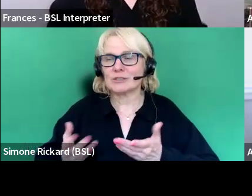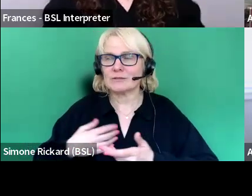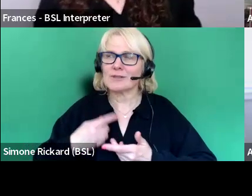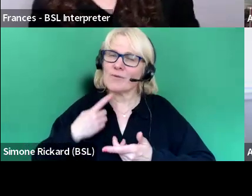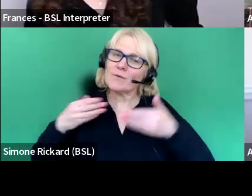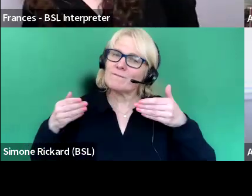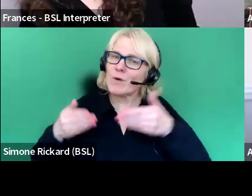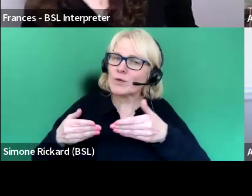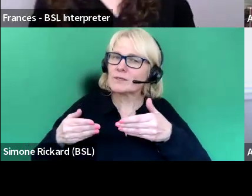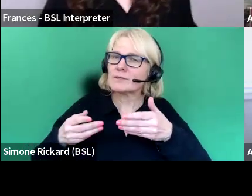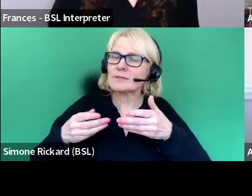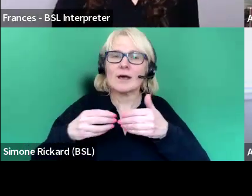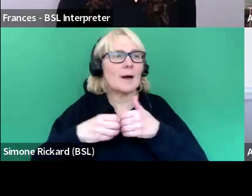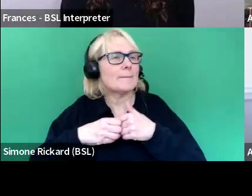saying,